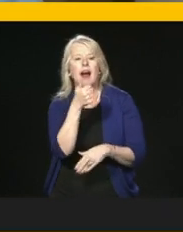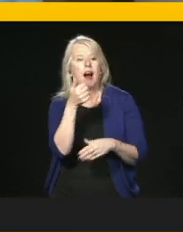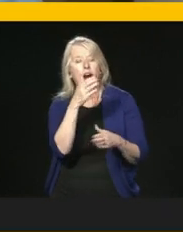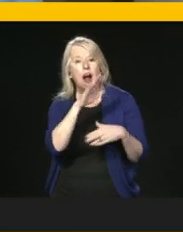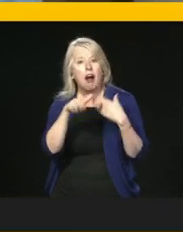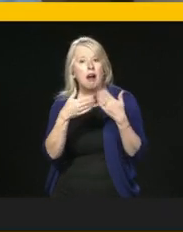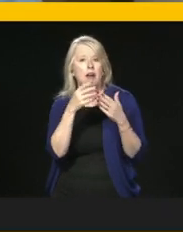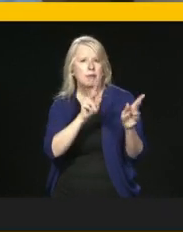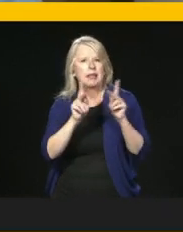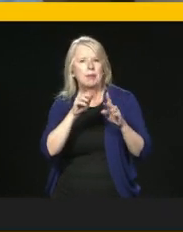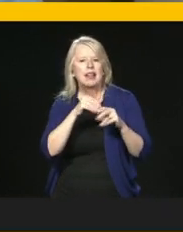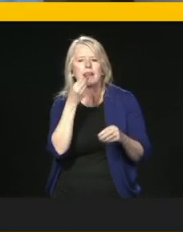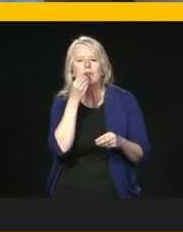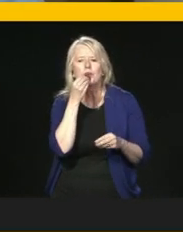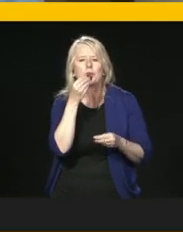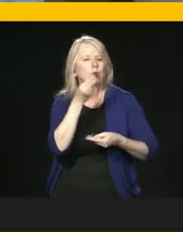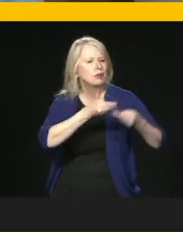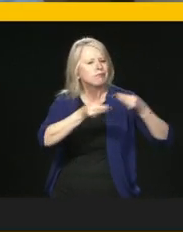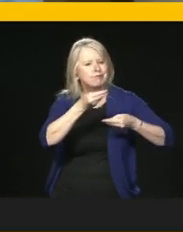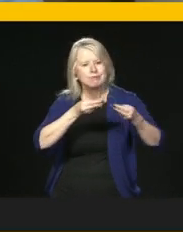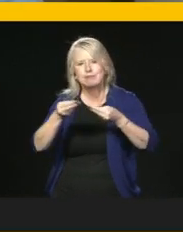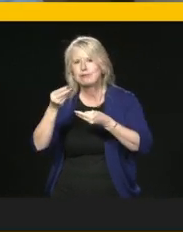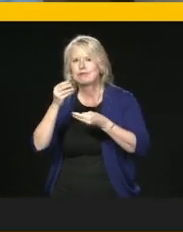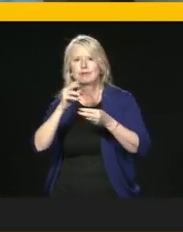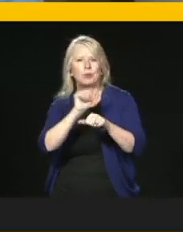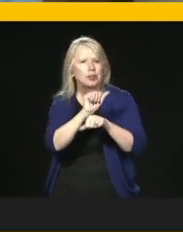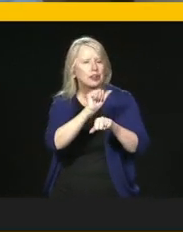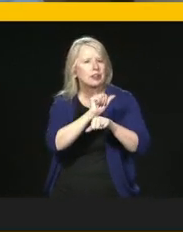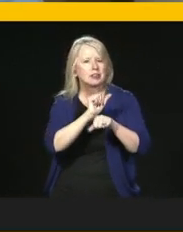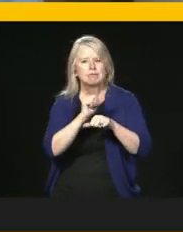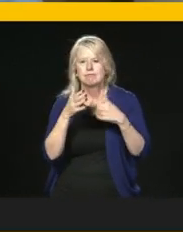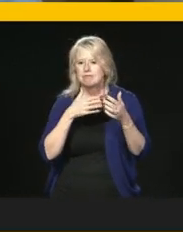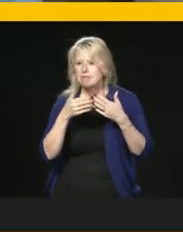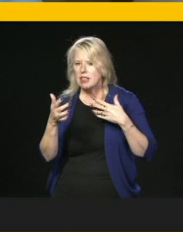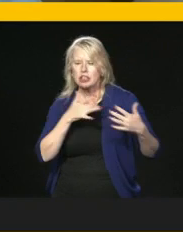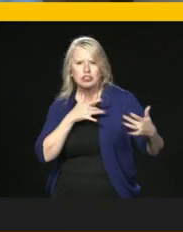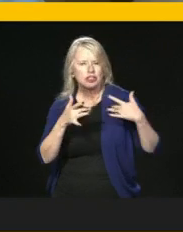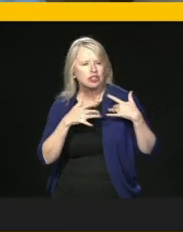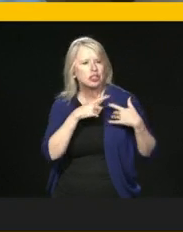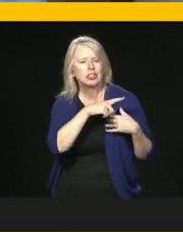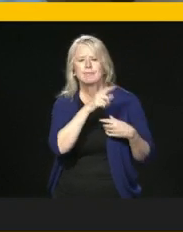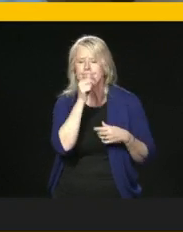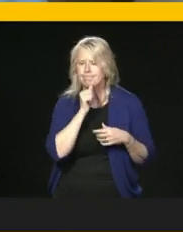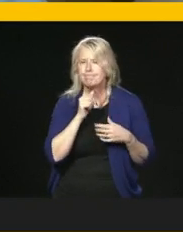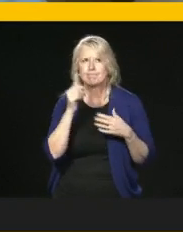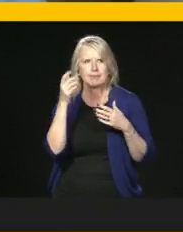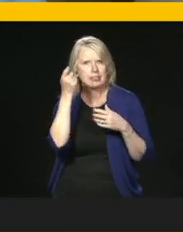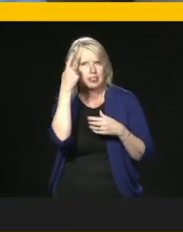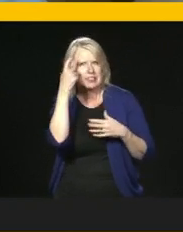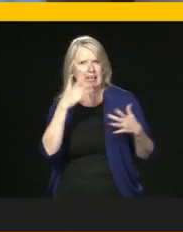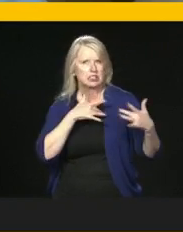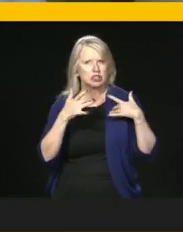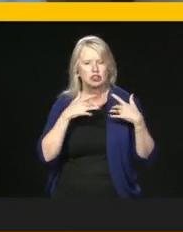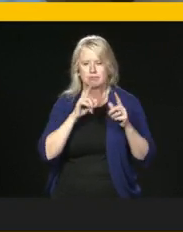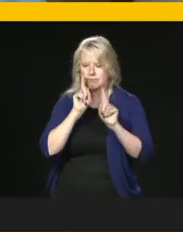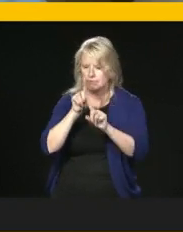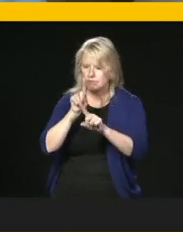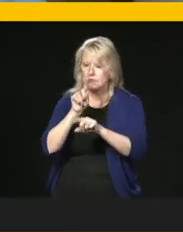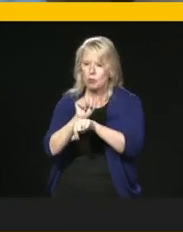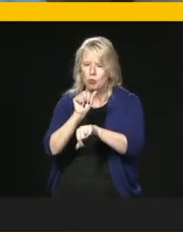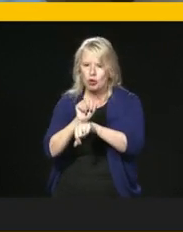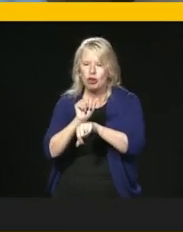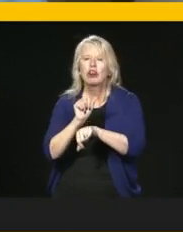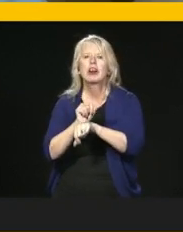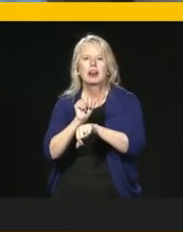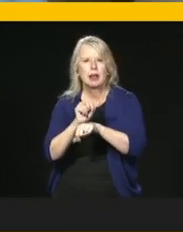who, despite the concern, goes to work every day so the rest of us can have food to